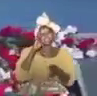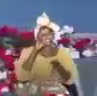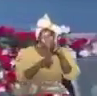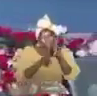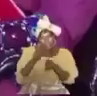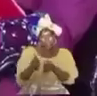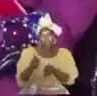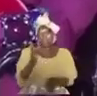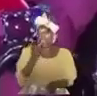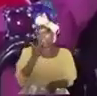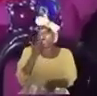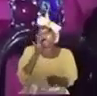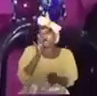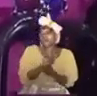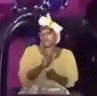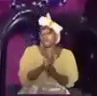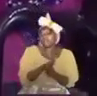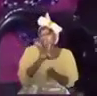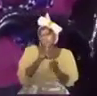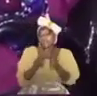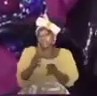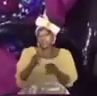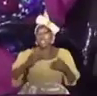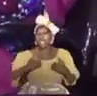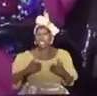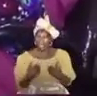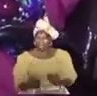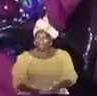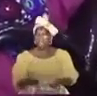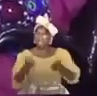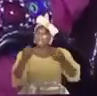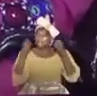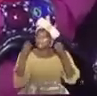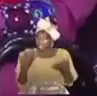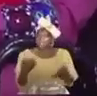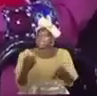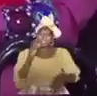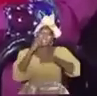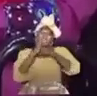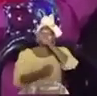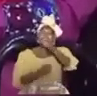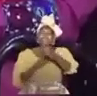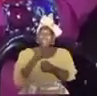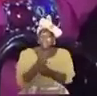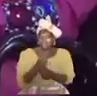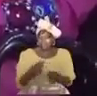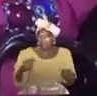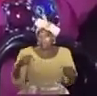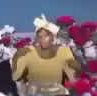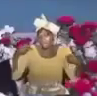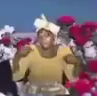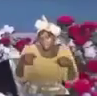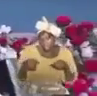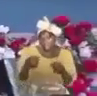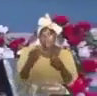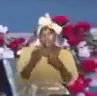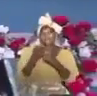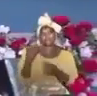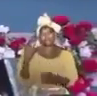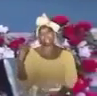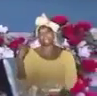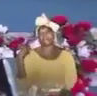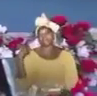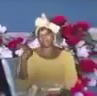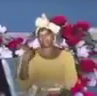people, had gone through several years and decades of pain by reason of their taskmasters. Can I give you a